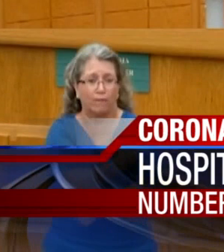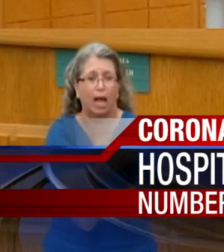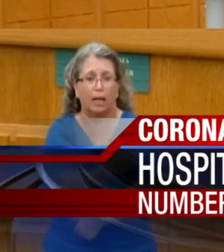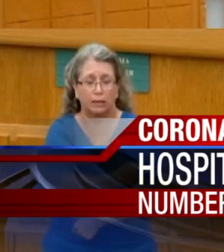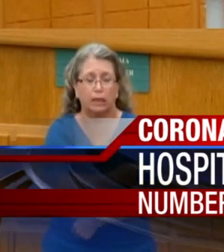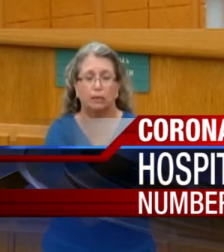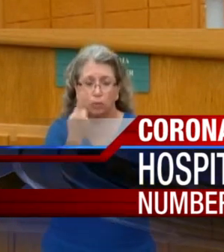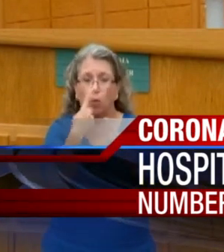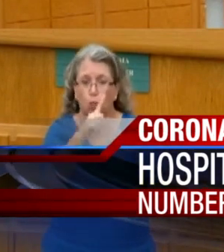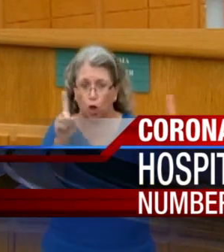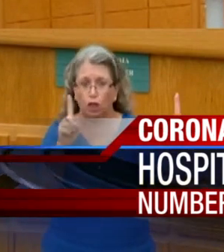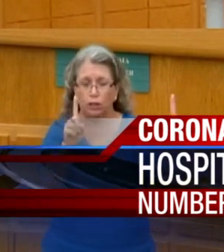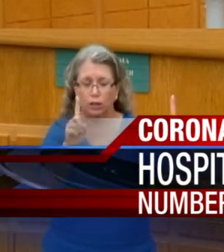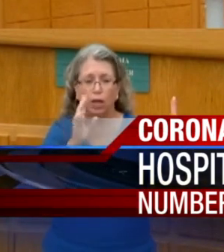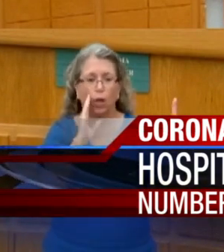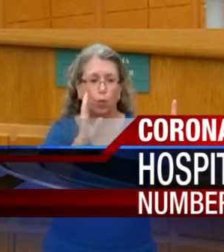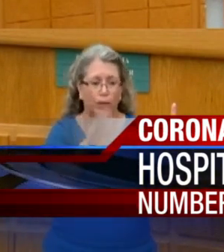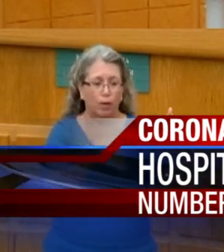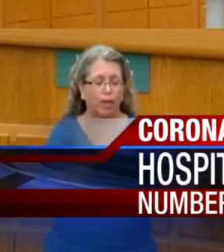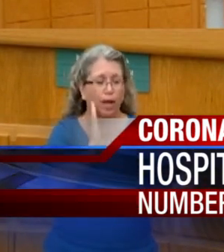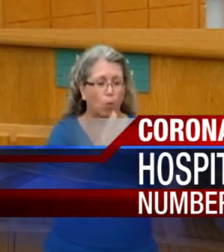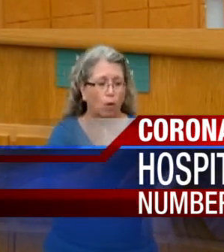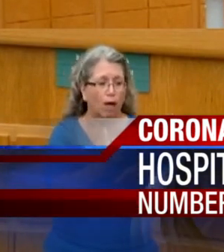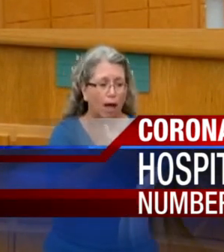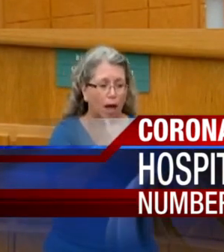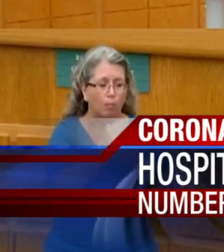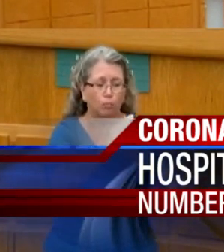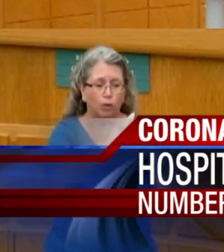infected, and those who are vaccinated and those